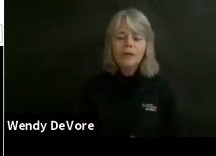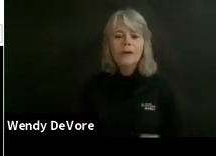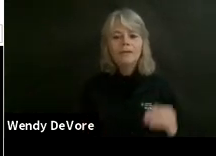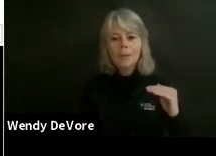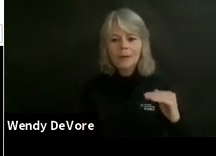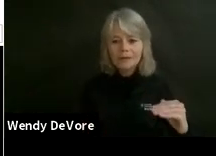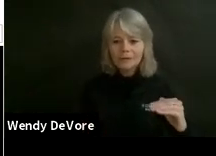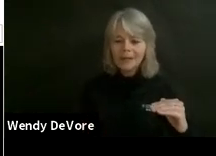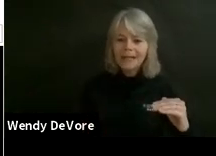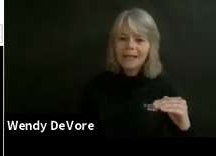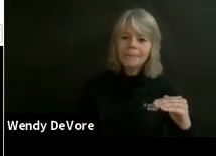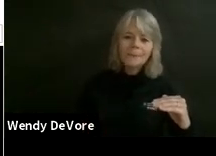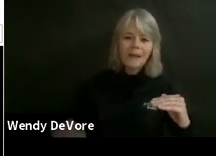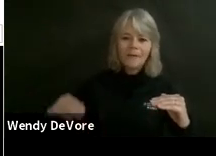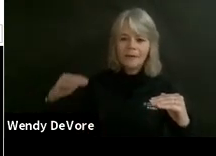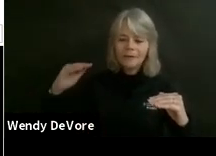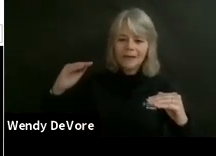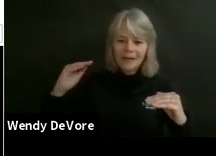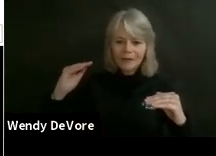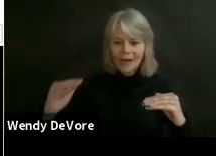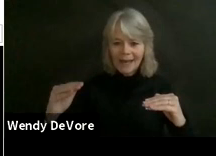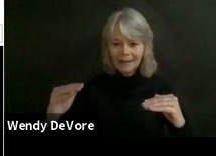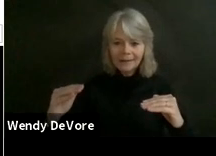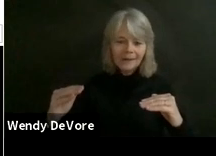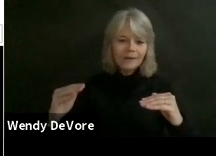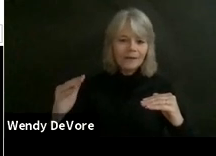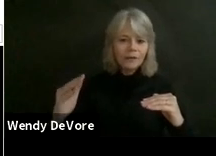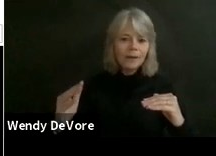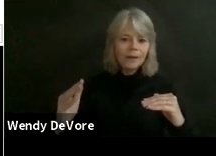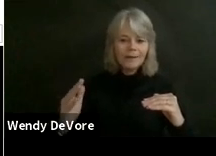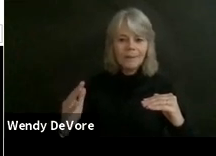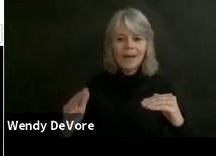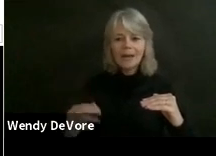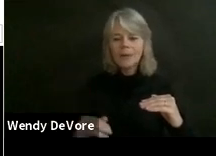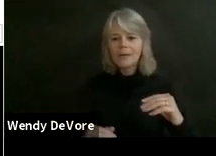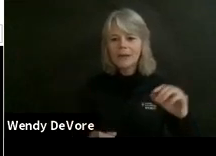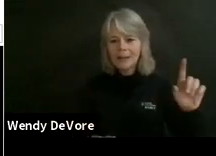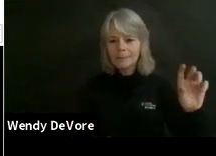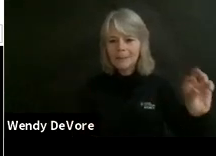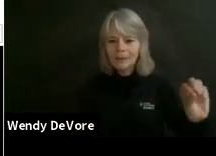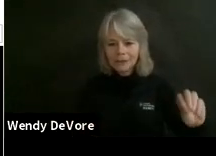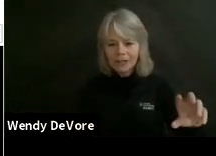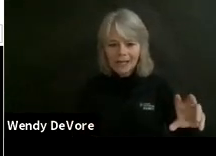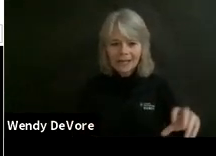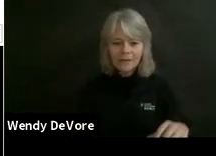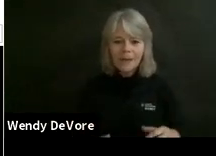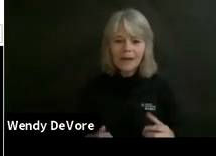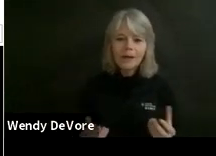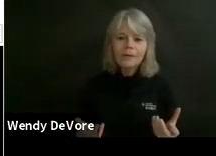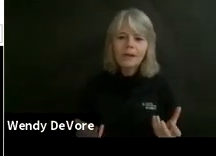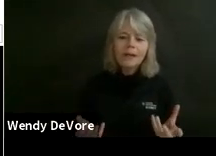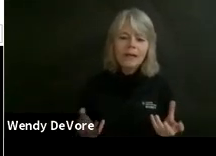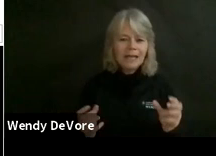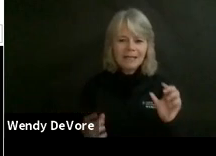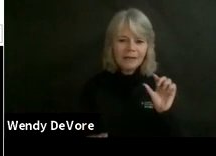So if someone is speaking and there's a fan that's going on in the background and people are chatting in the